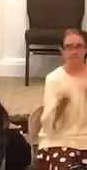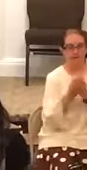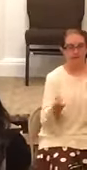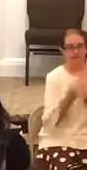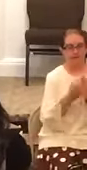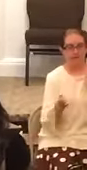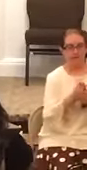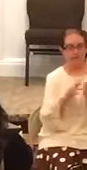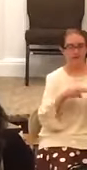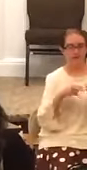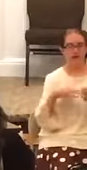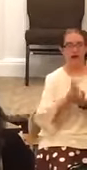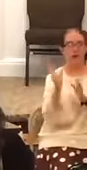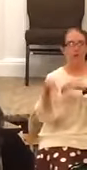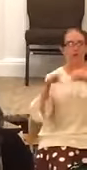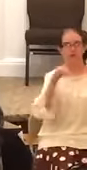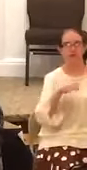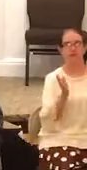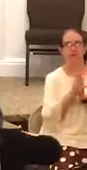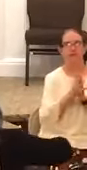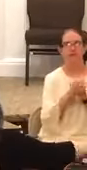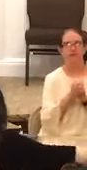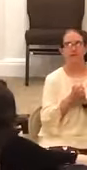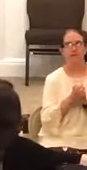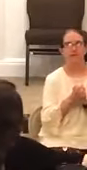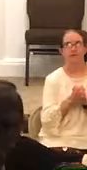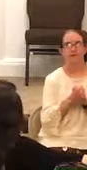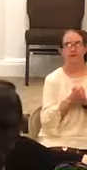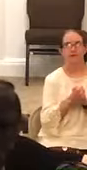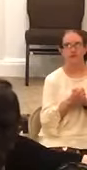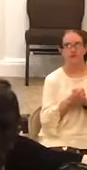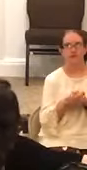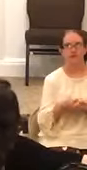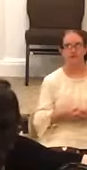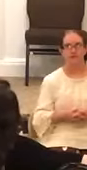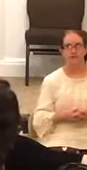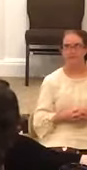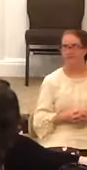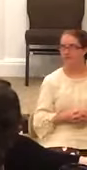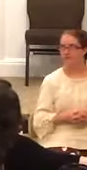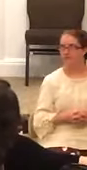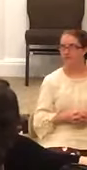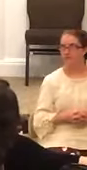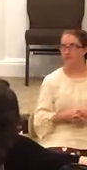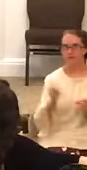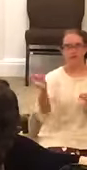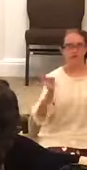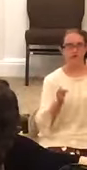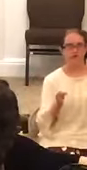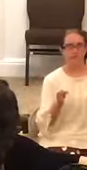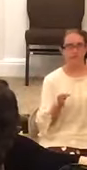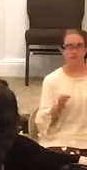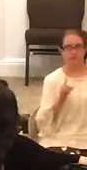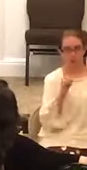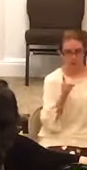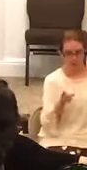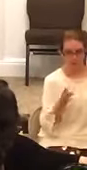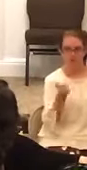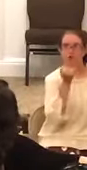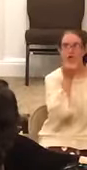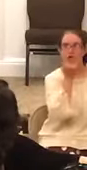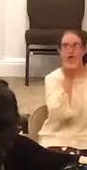Stand back and let him do it. Hallelujah. Oh, Lord. Yeah. Judgment, condemnation of